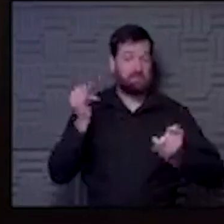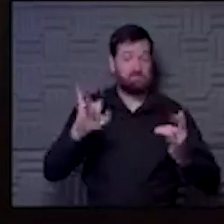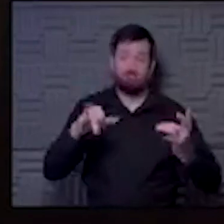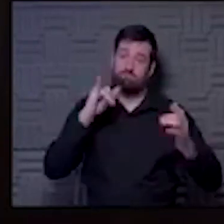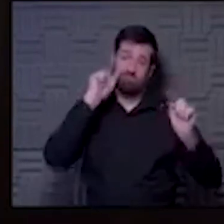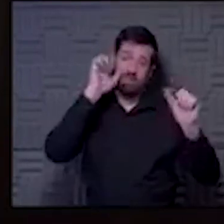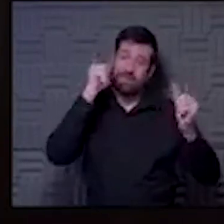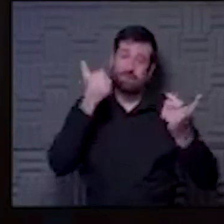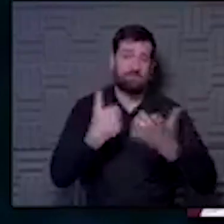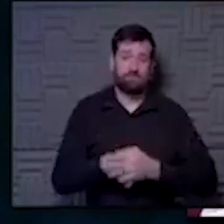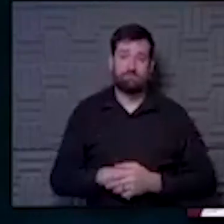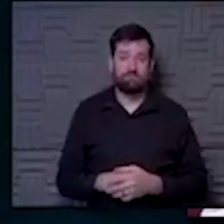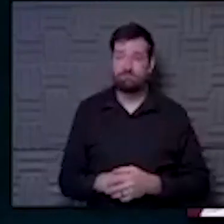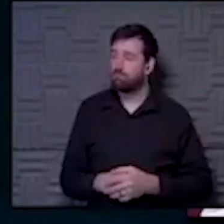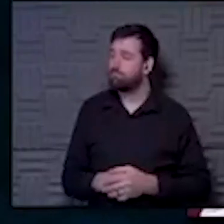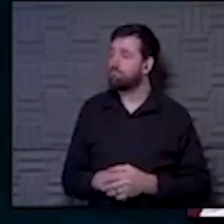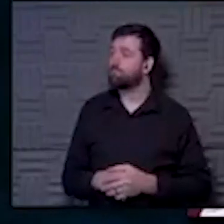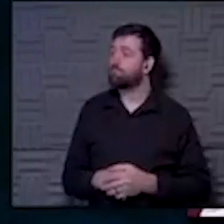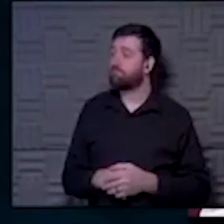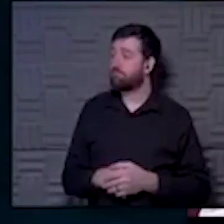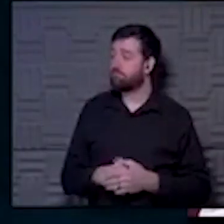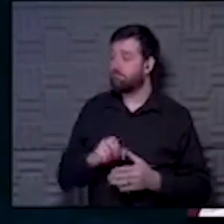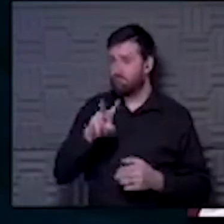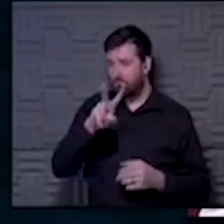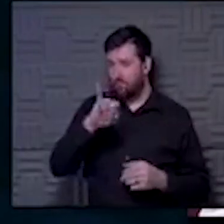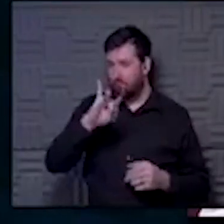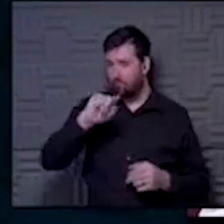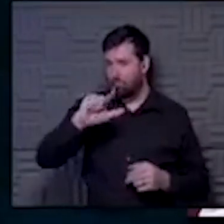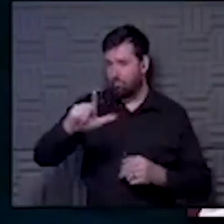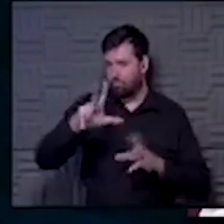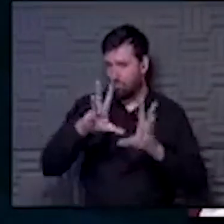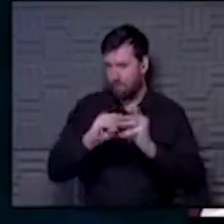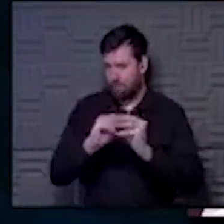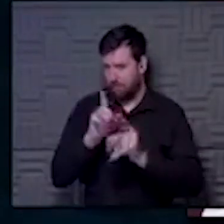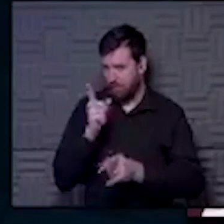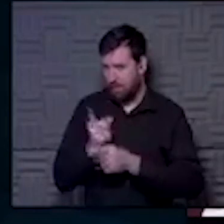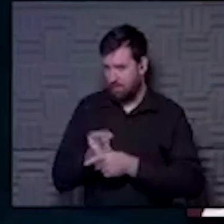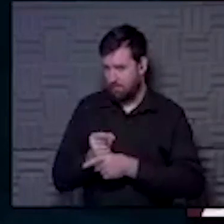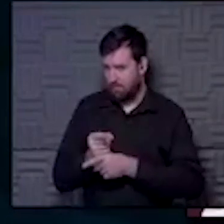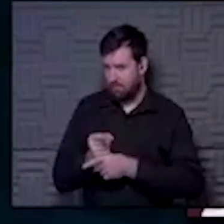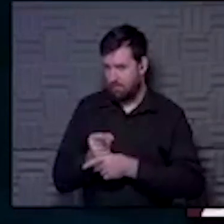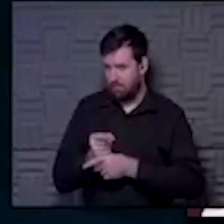amazing. So these are virtual meetings largely, is that right?